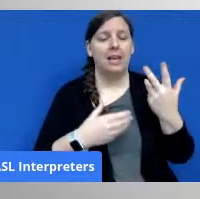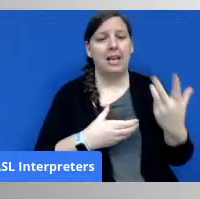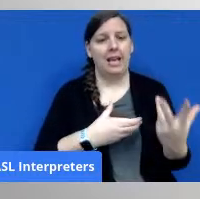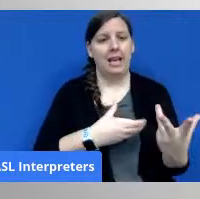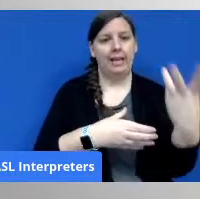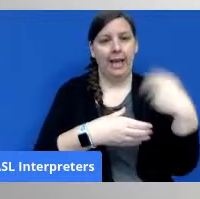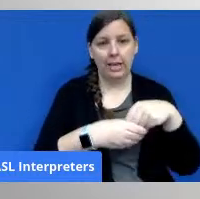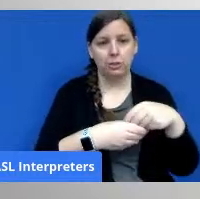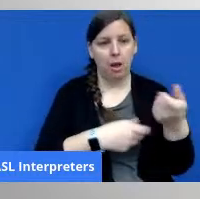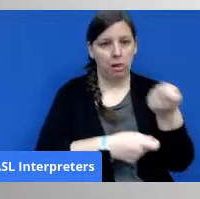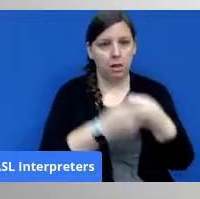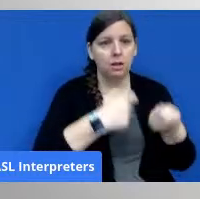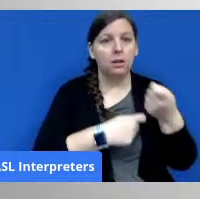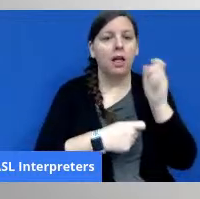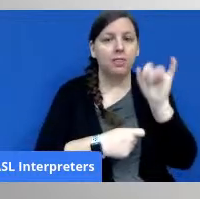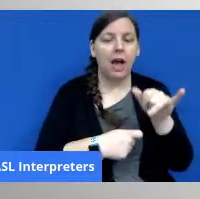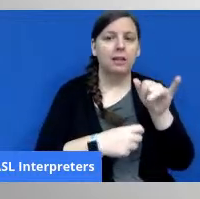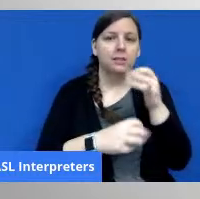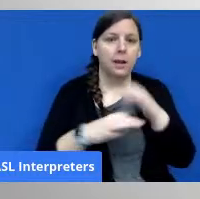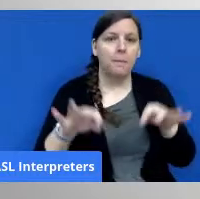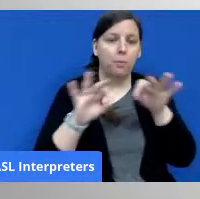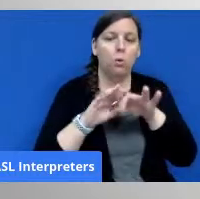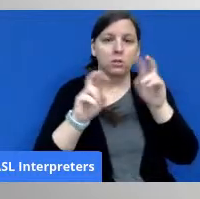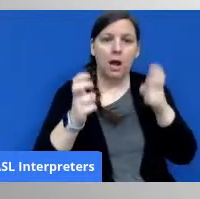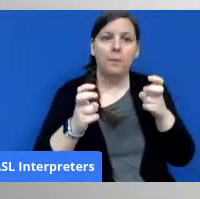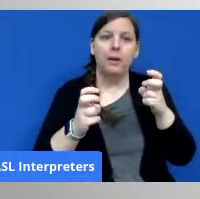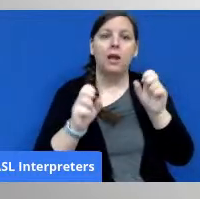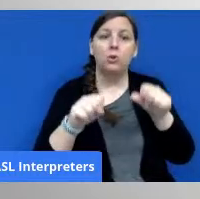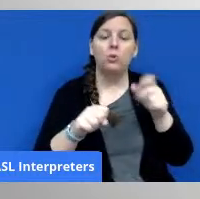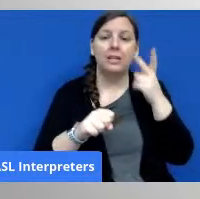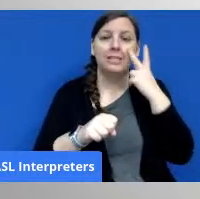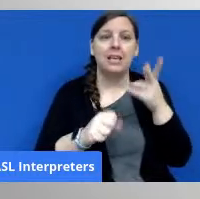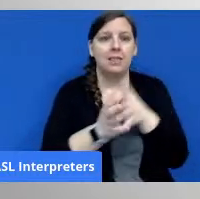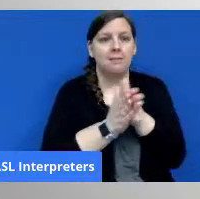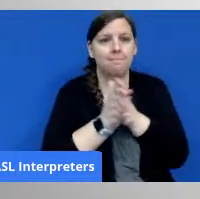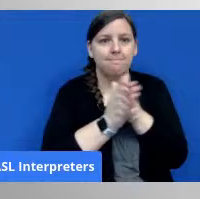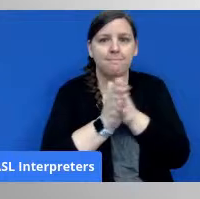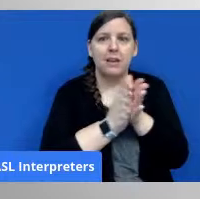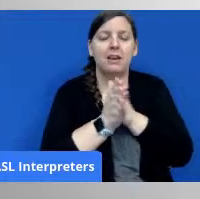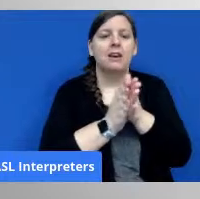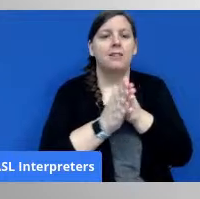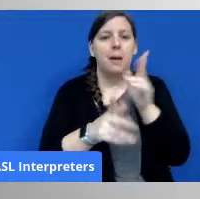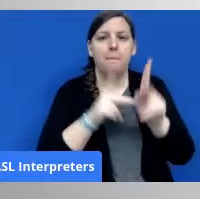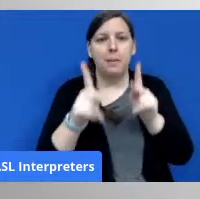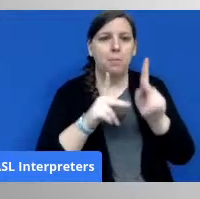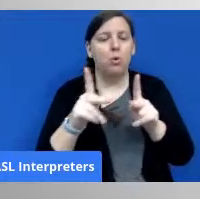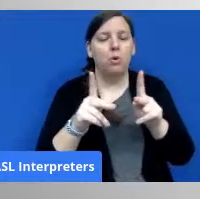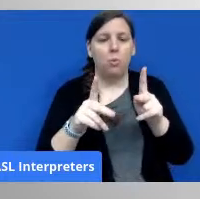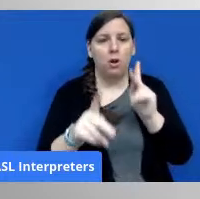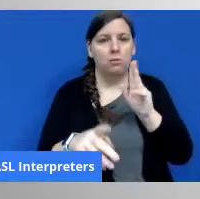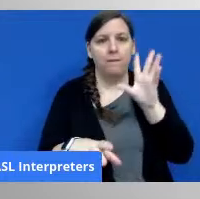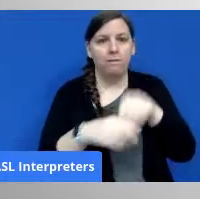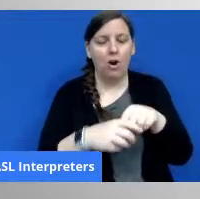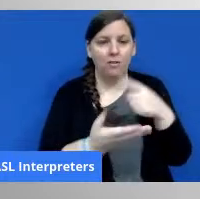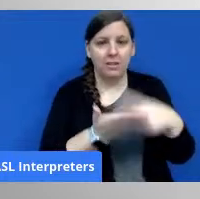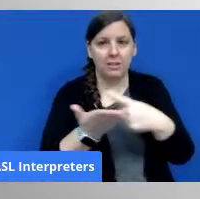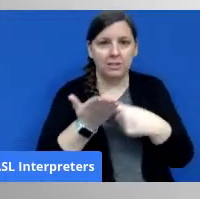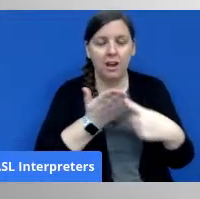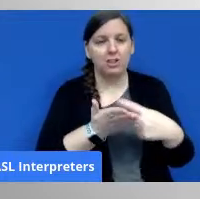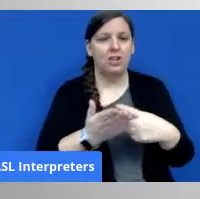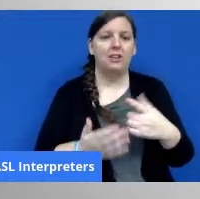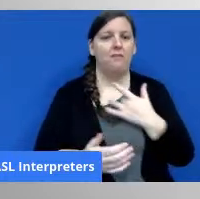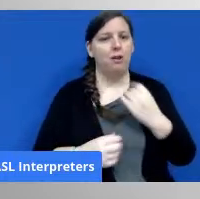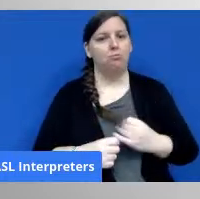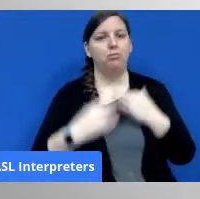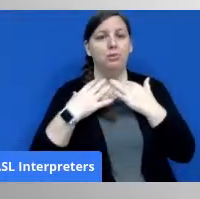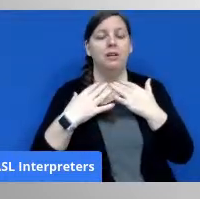can see, and just seeing the passion that everybody brought to the conversation was just very energizing. So I know, sometimes it's like, well, now let's jump to the